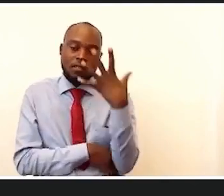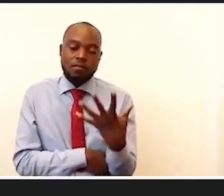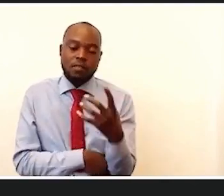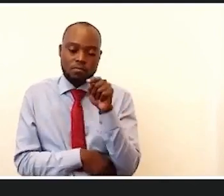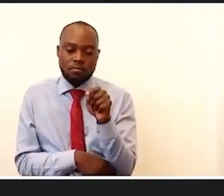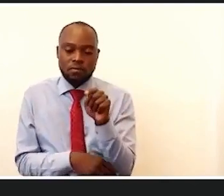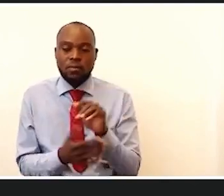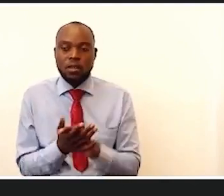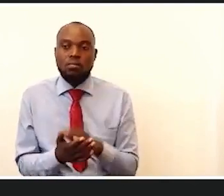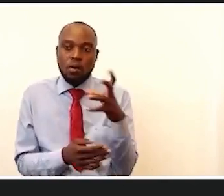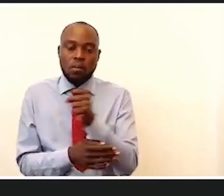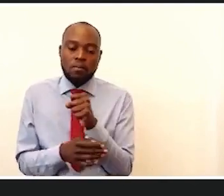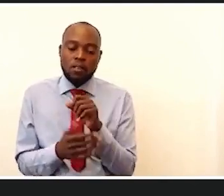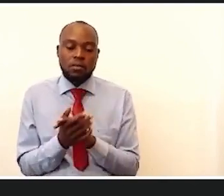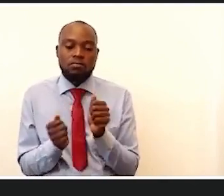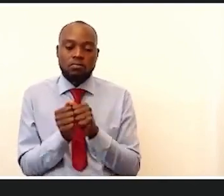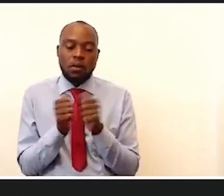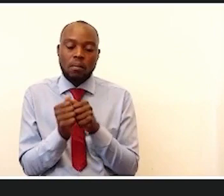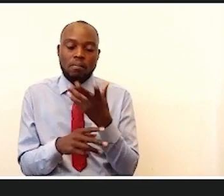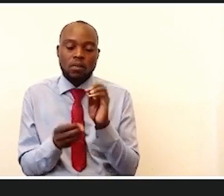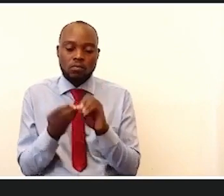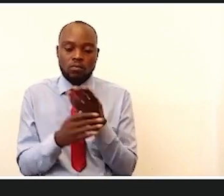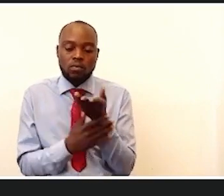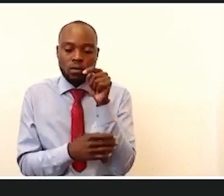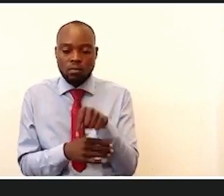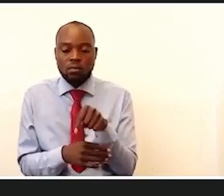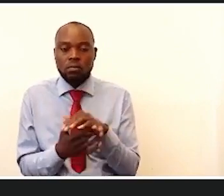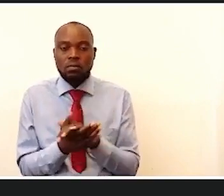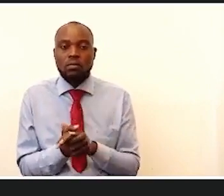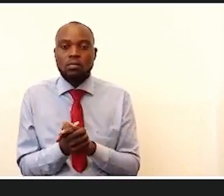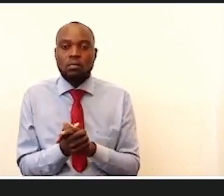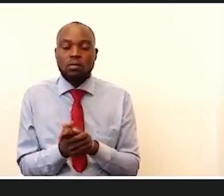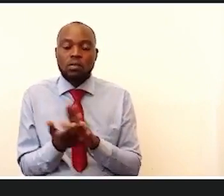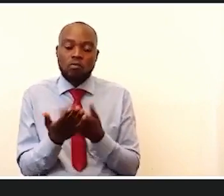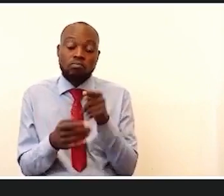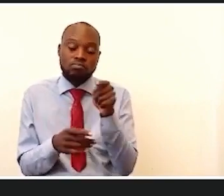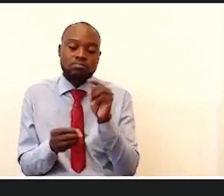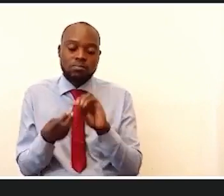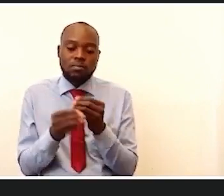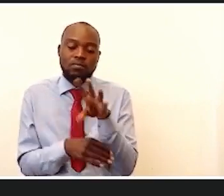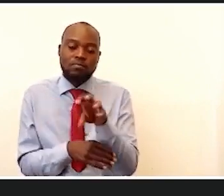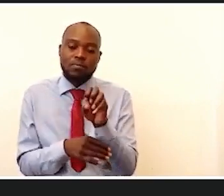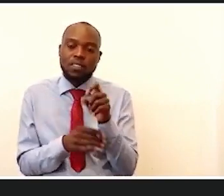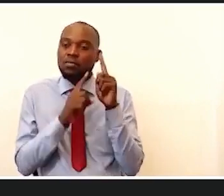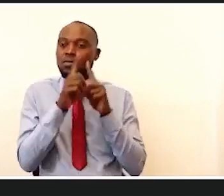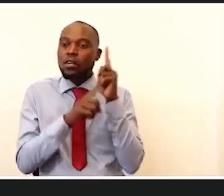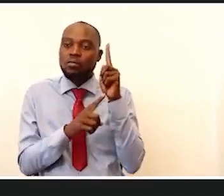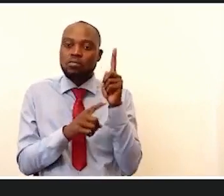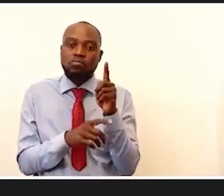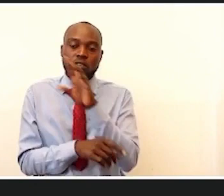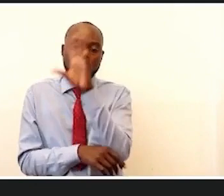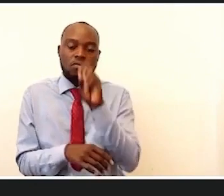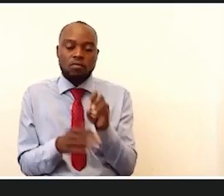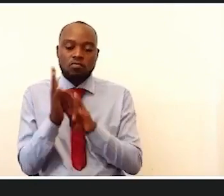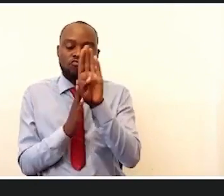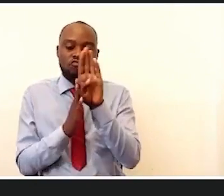and you get non-regionals telling you that actually industrialization is not your priority, or we don't even think that the Africa Development Bank